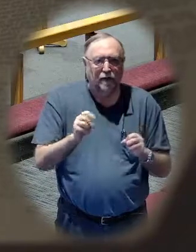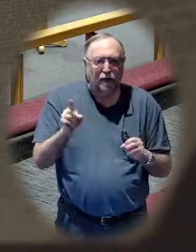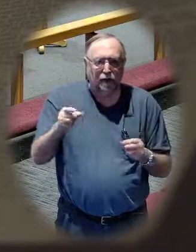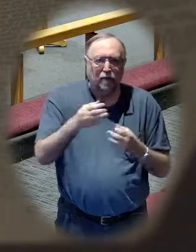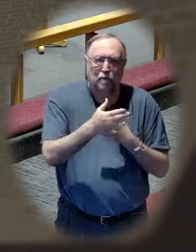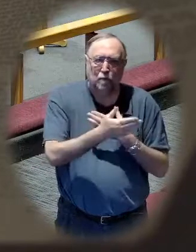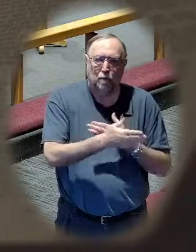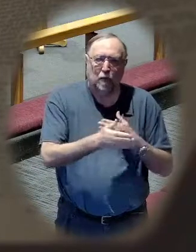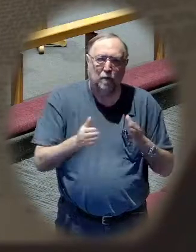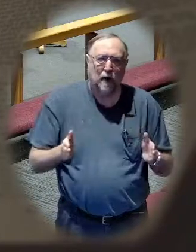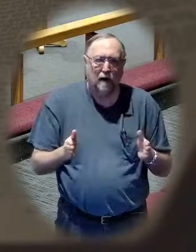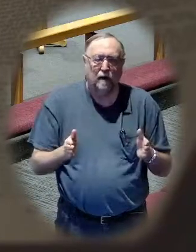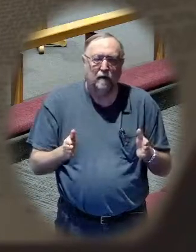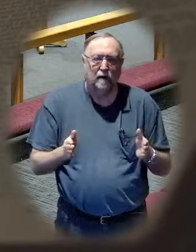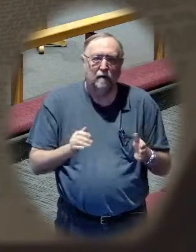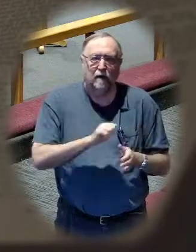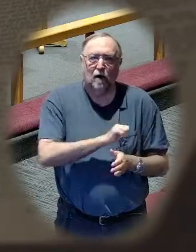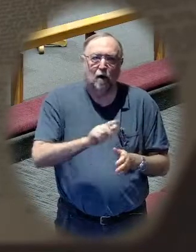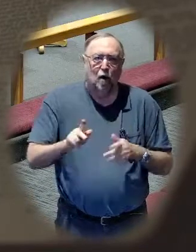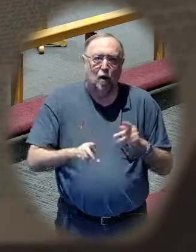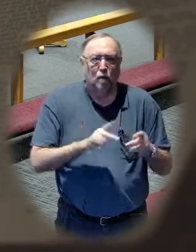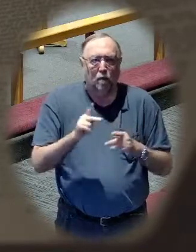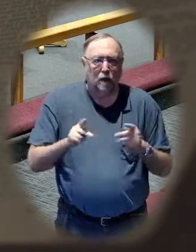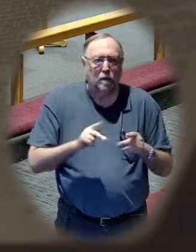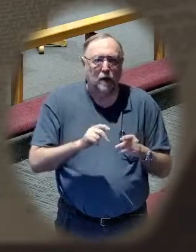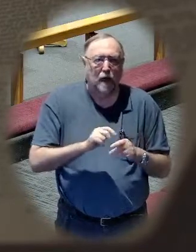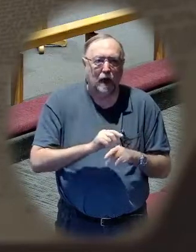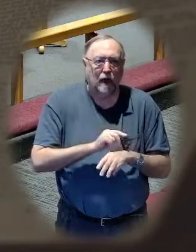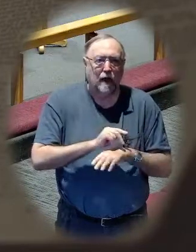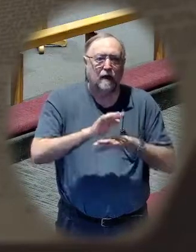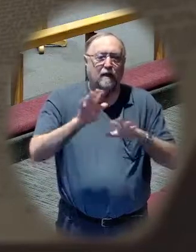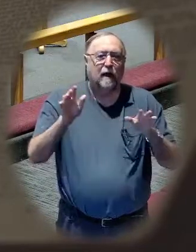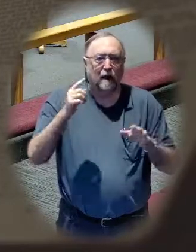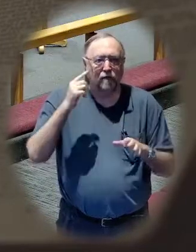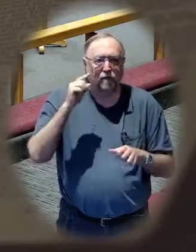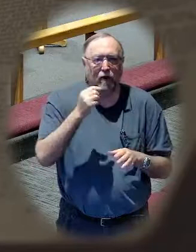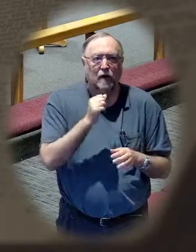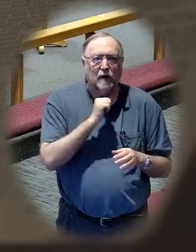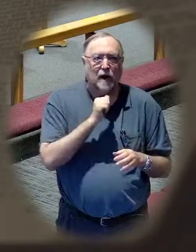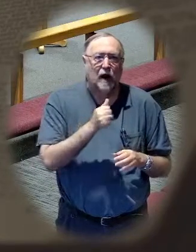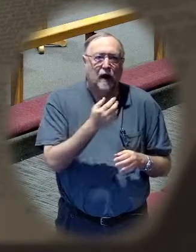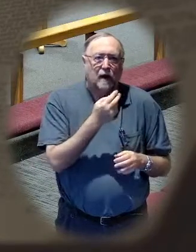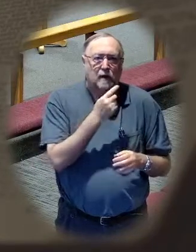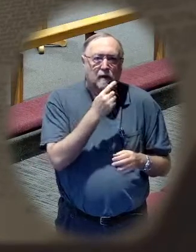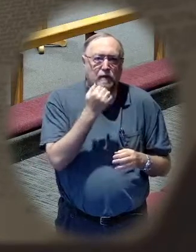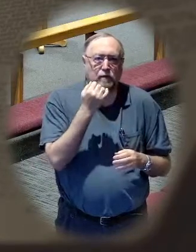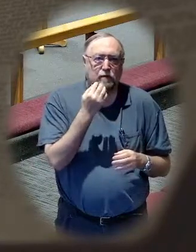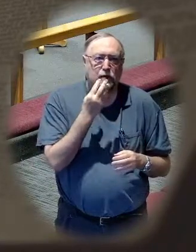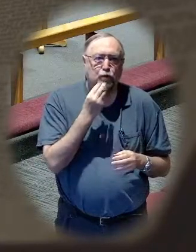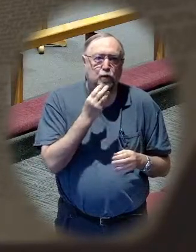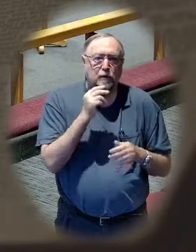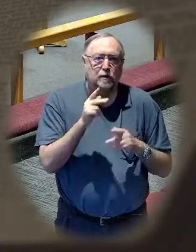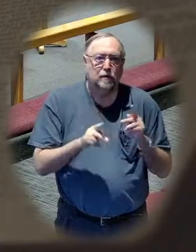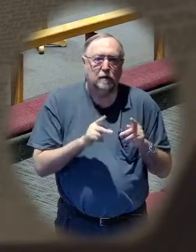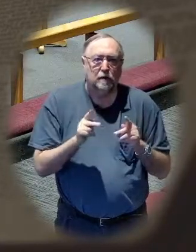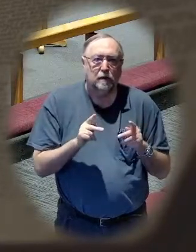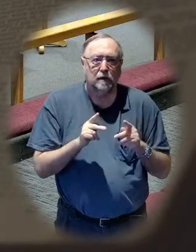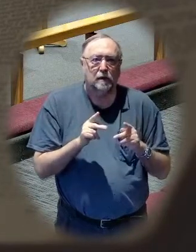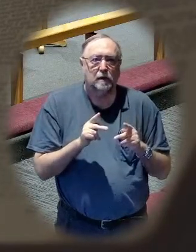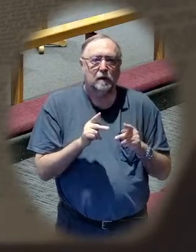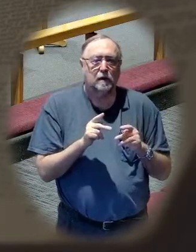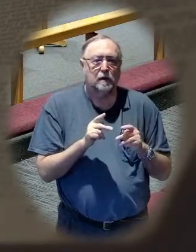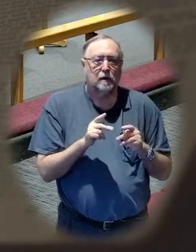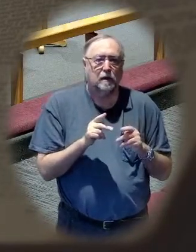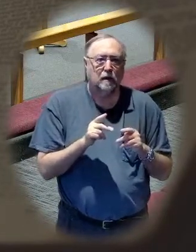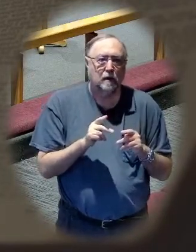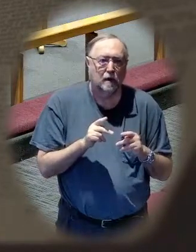peoples, a light for revelation to the Gentiles and for glory to your people Israel." And his father